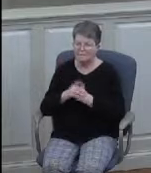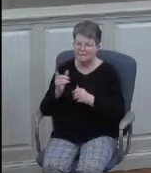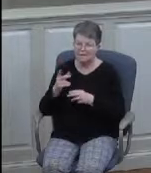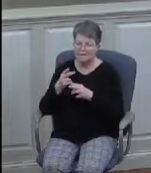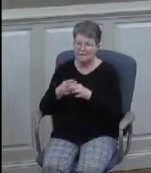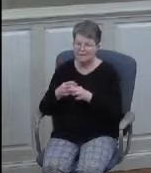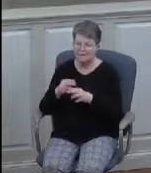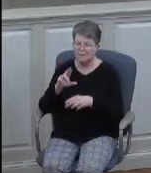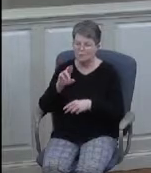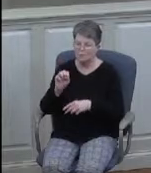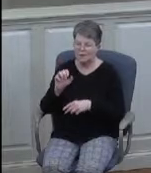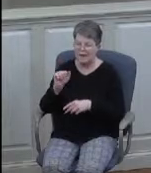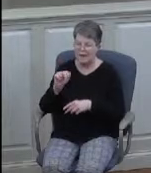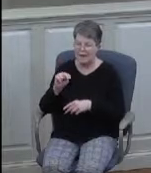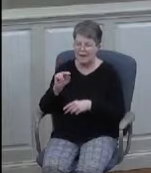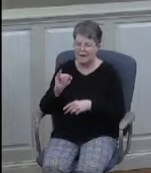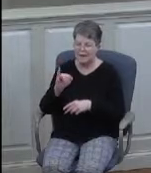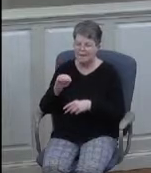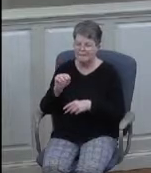it Reanimate, and